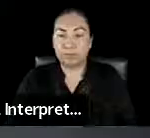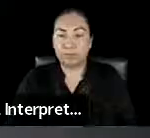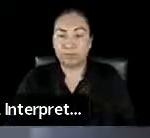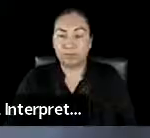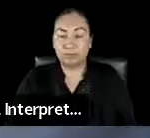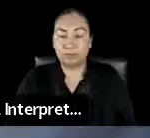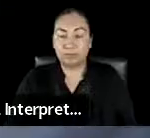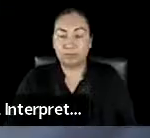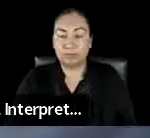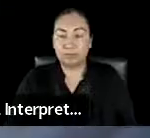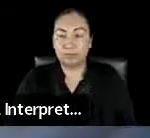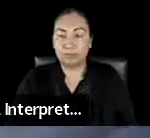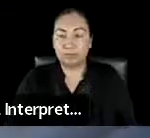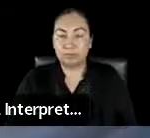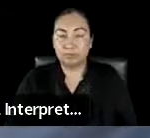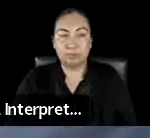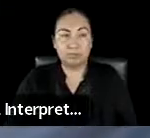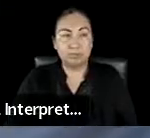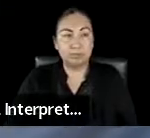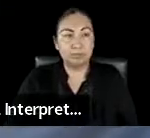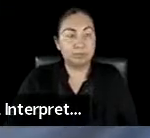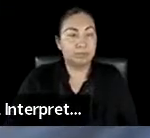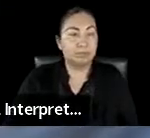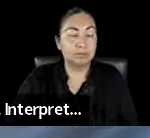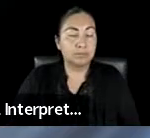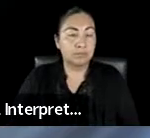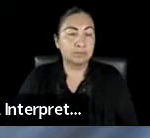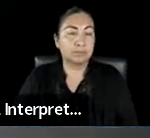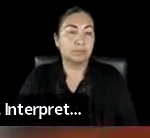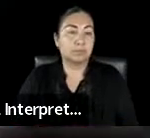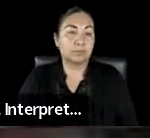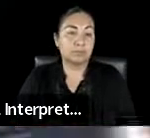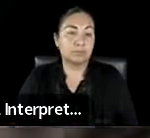none of this ever happened. So I'll be back in just a few minutes.